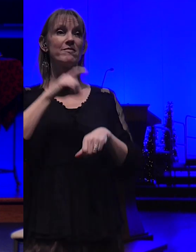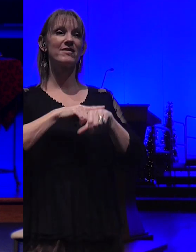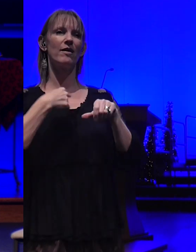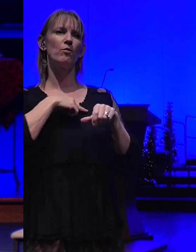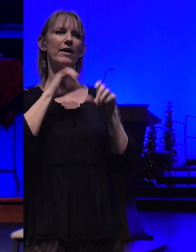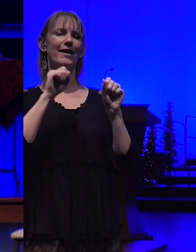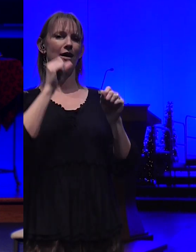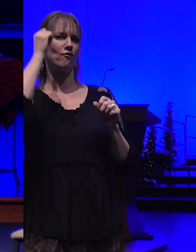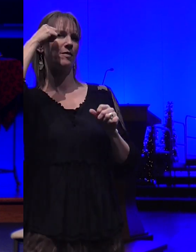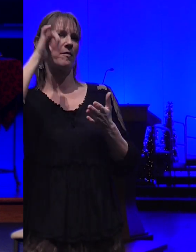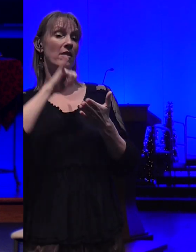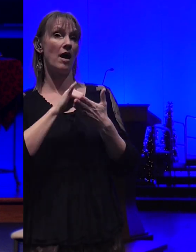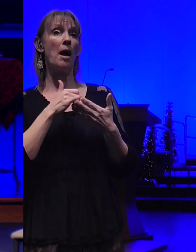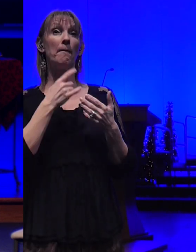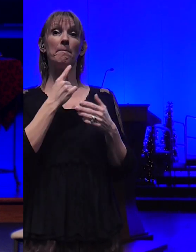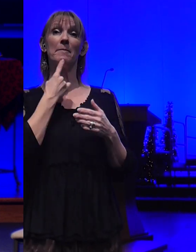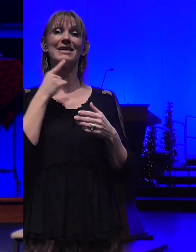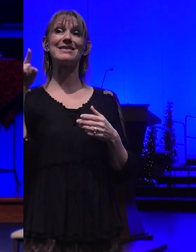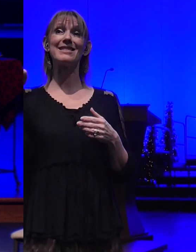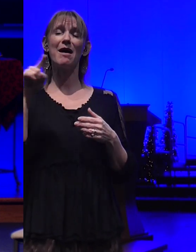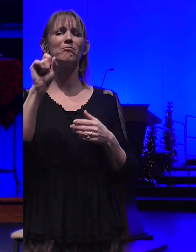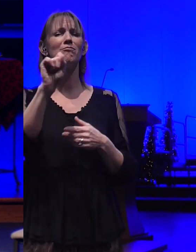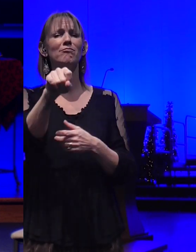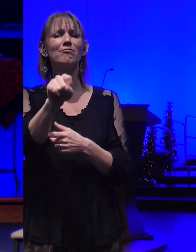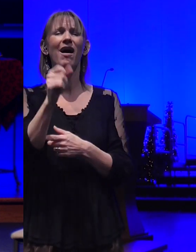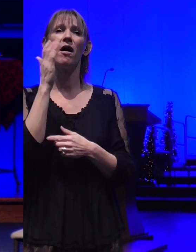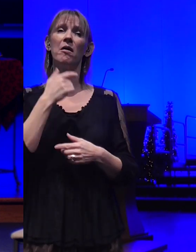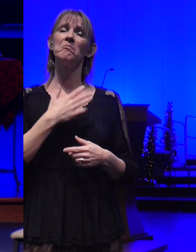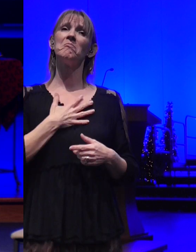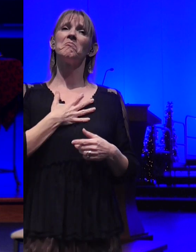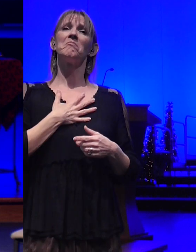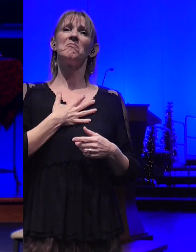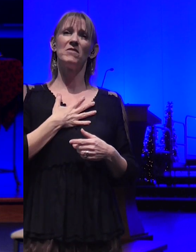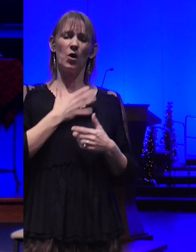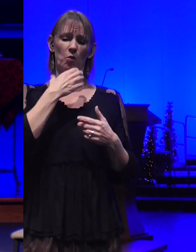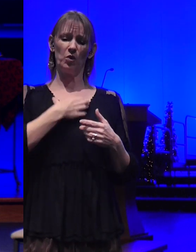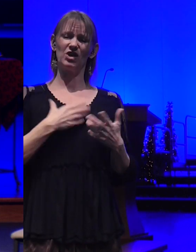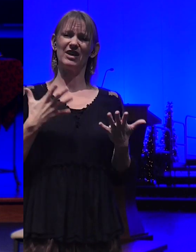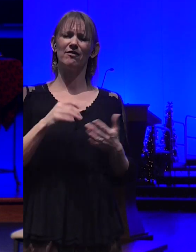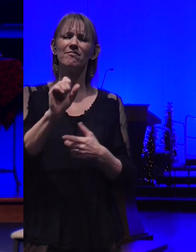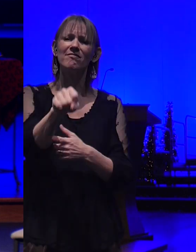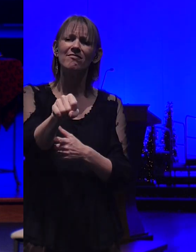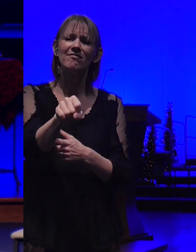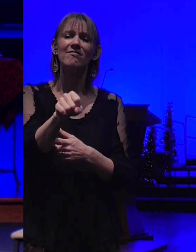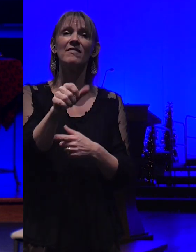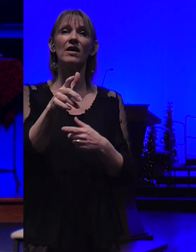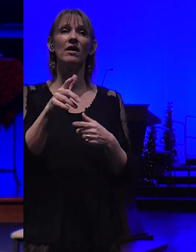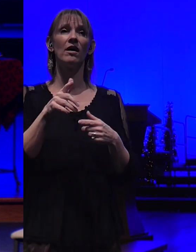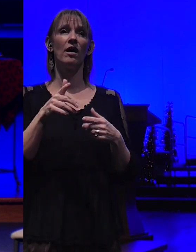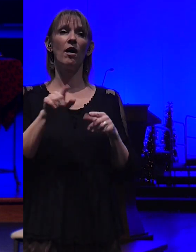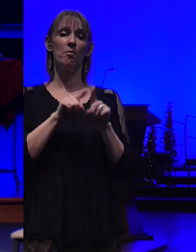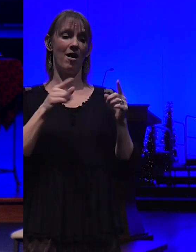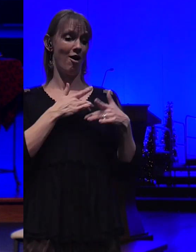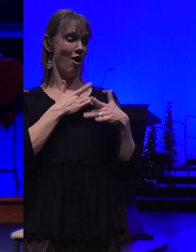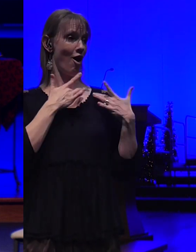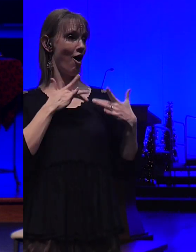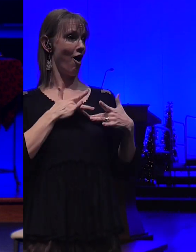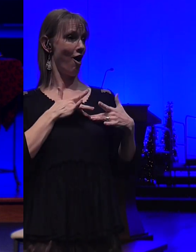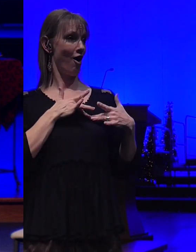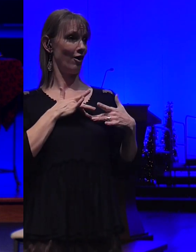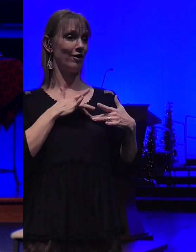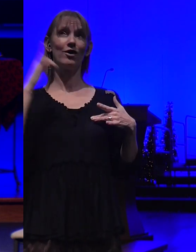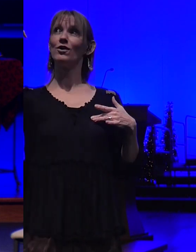that. And we'll miss them, long for them, and we can send from our hearts, over the heart wires of the